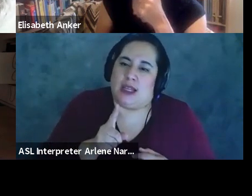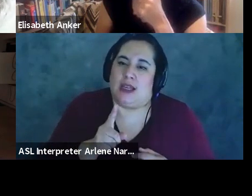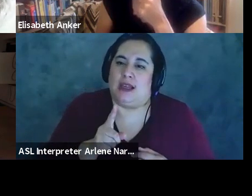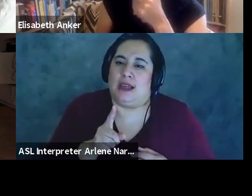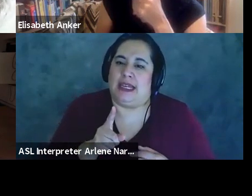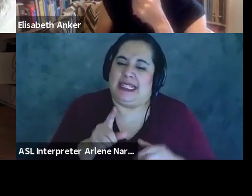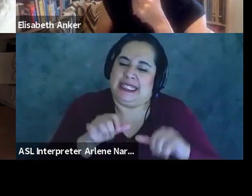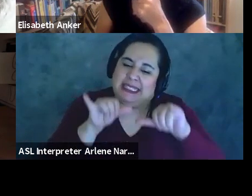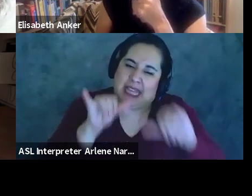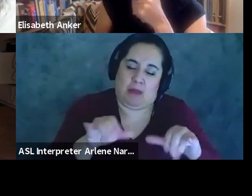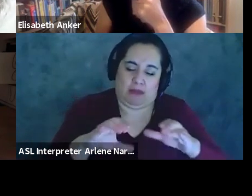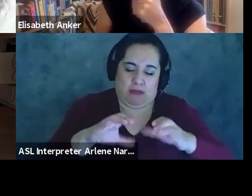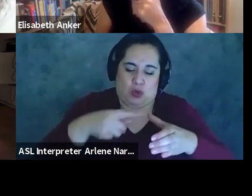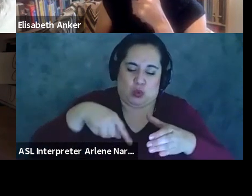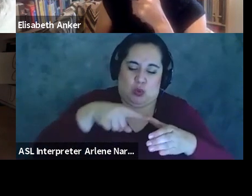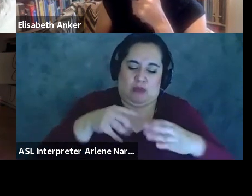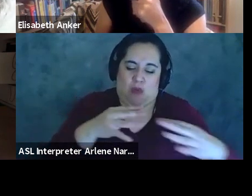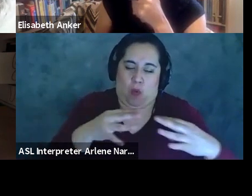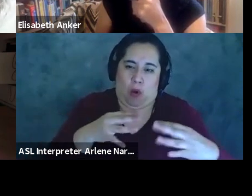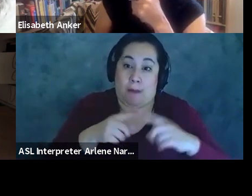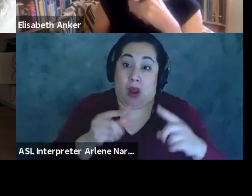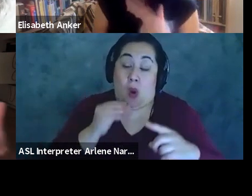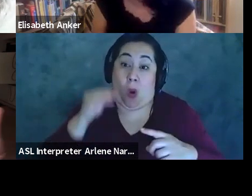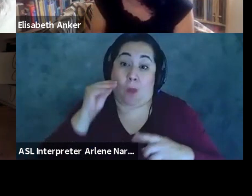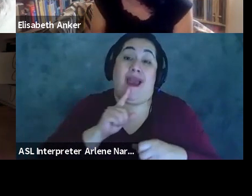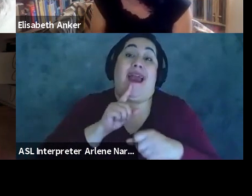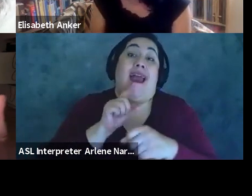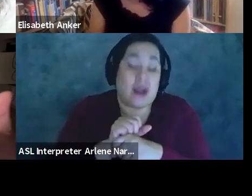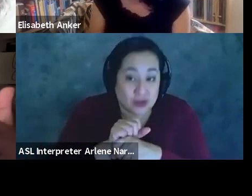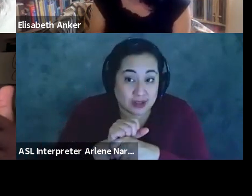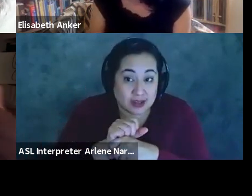same stock. When home is in fact made of